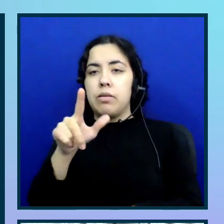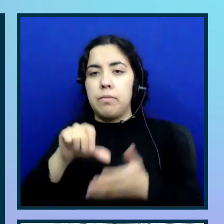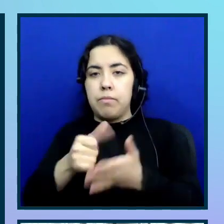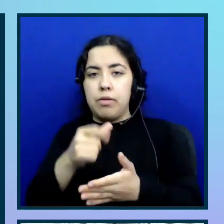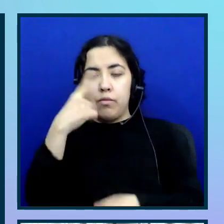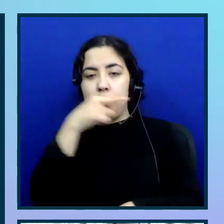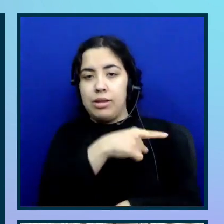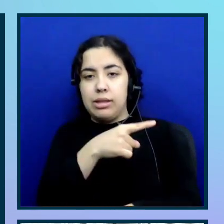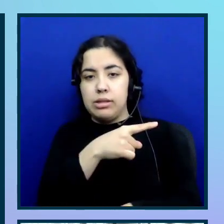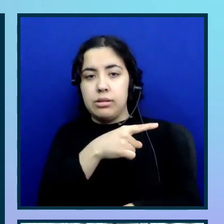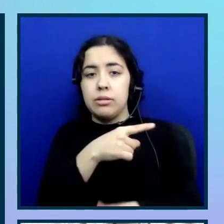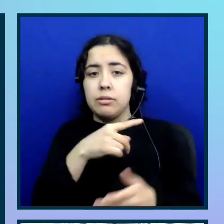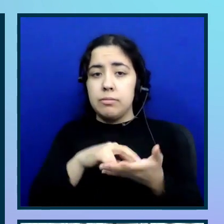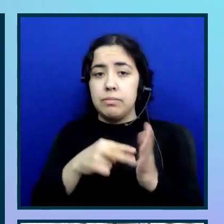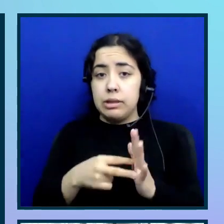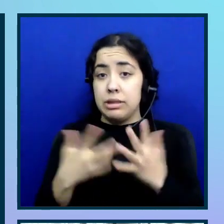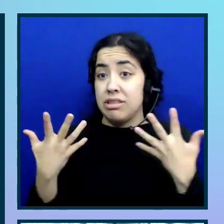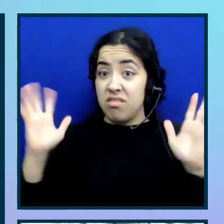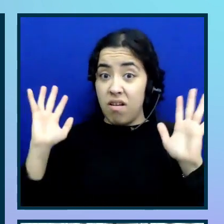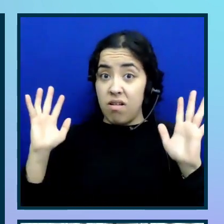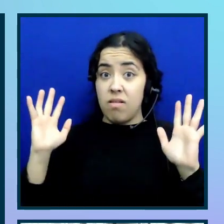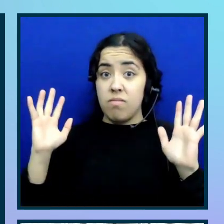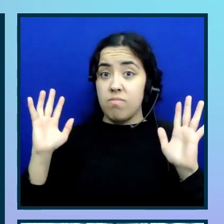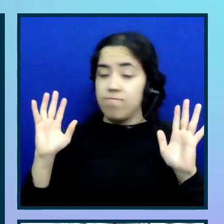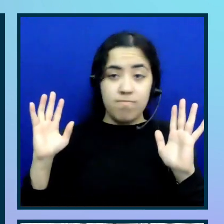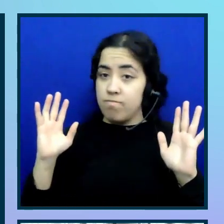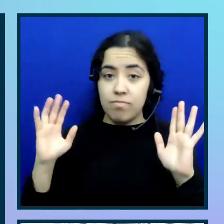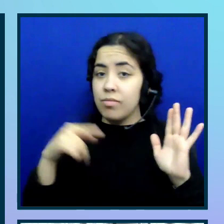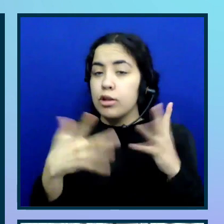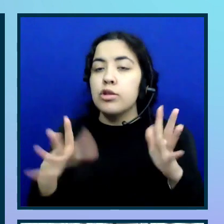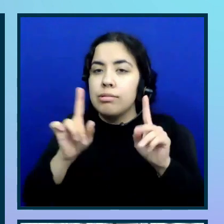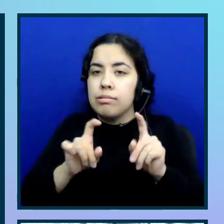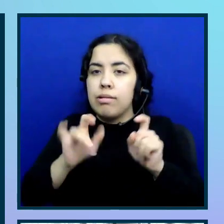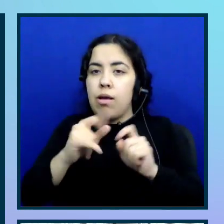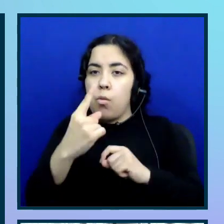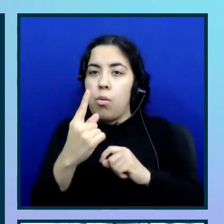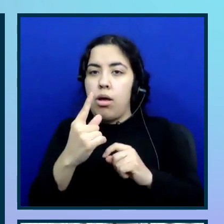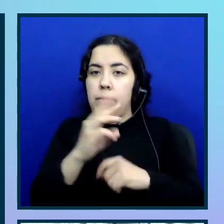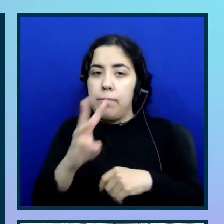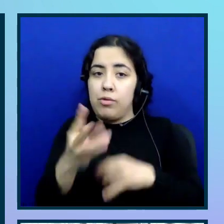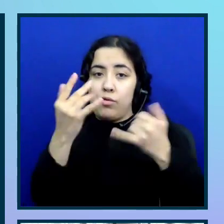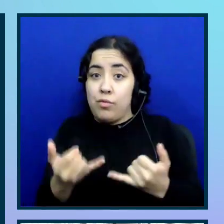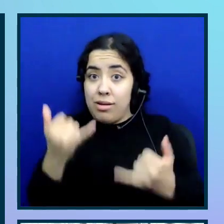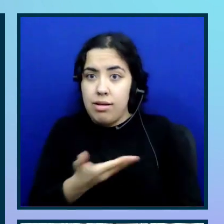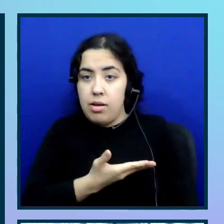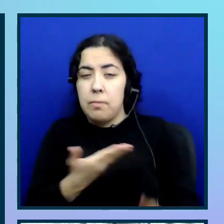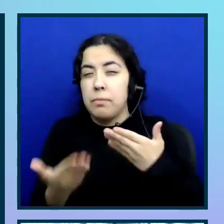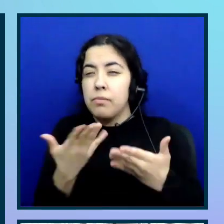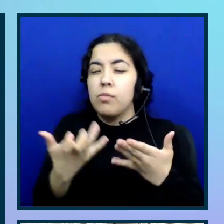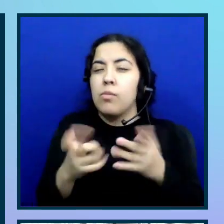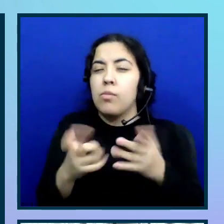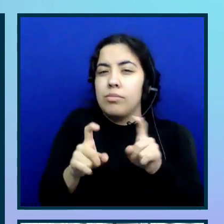this isn't the end of the journey yet, because this just tests the page in the state that it's in right now. So you may want to